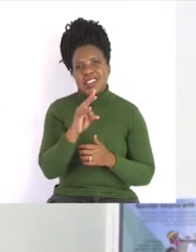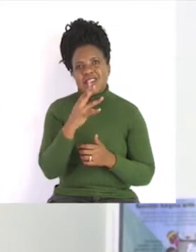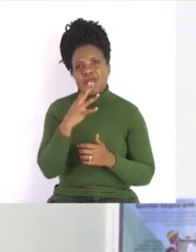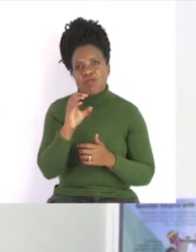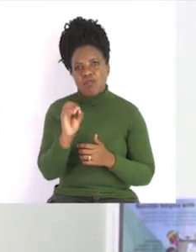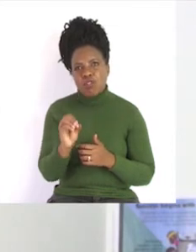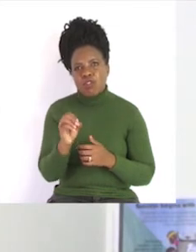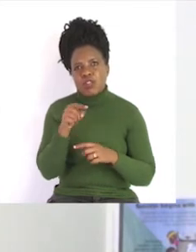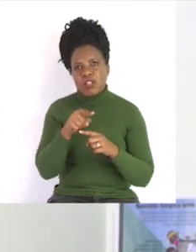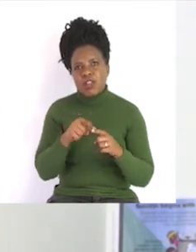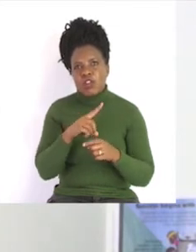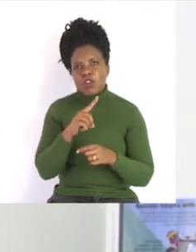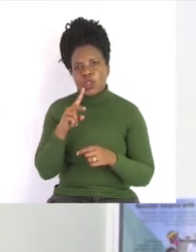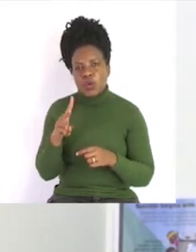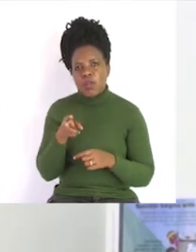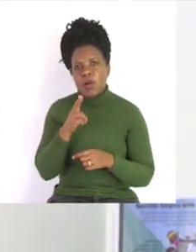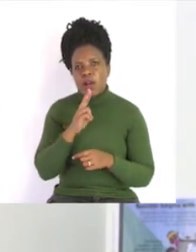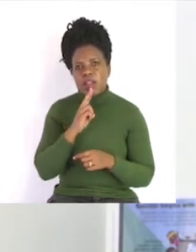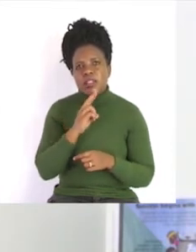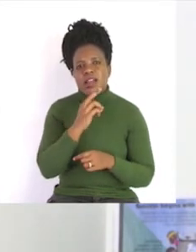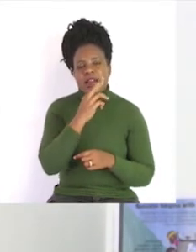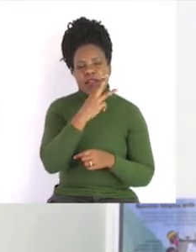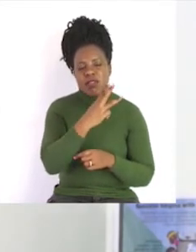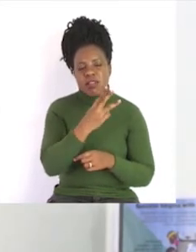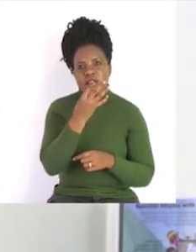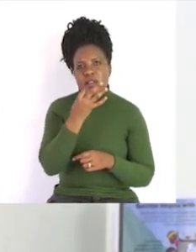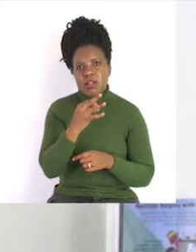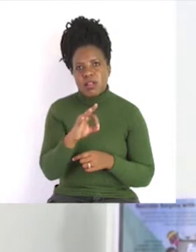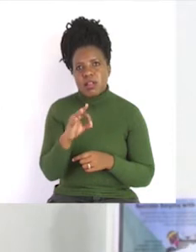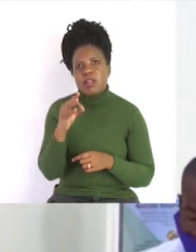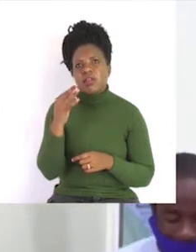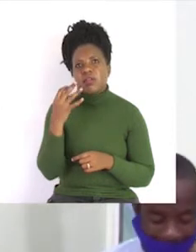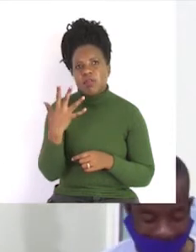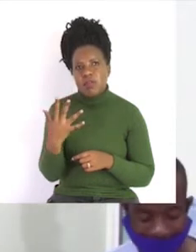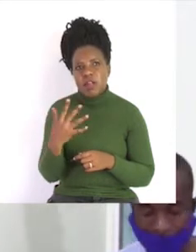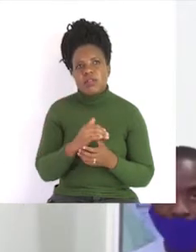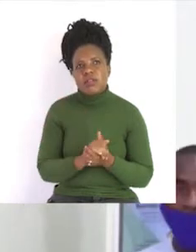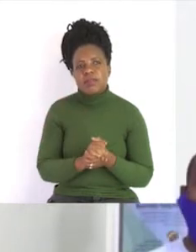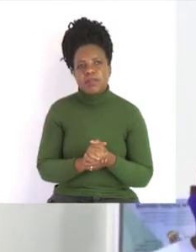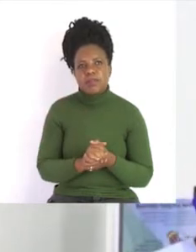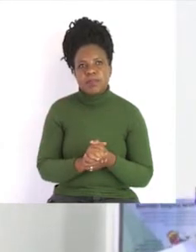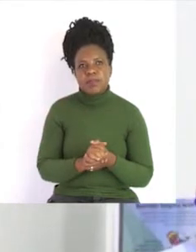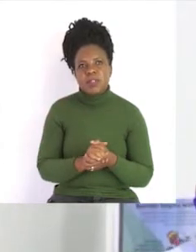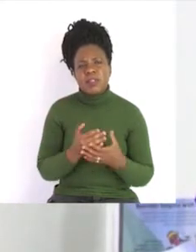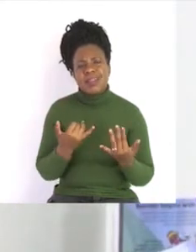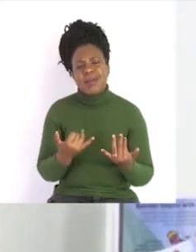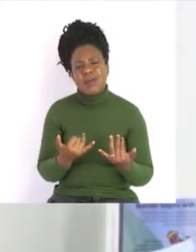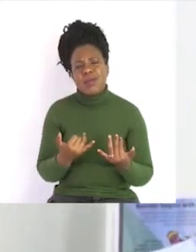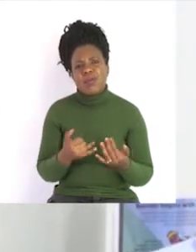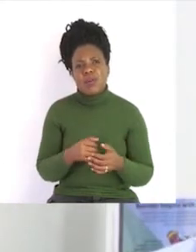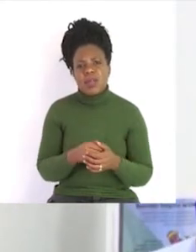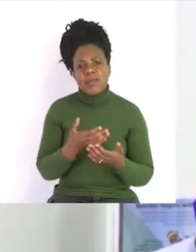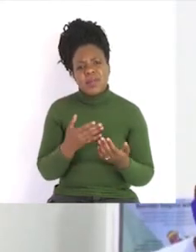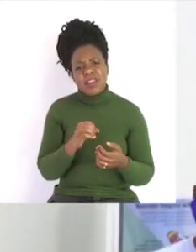395. All right. Now, the next question you probably would like to ask is, but sir, what if there